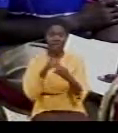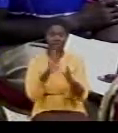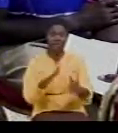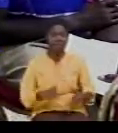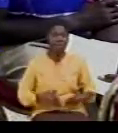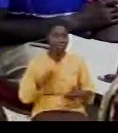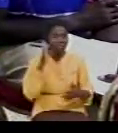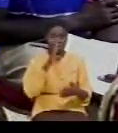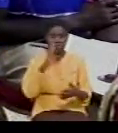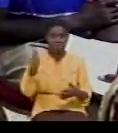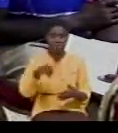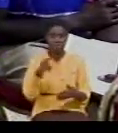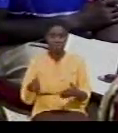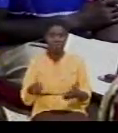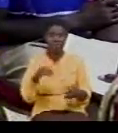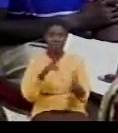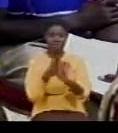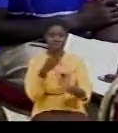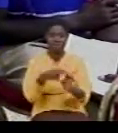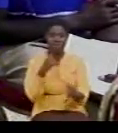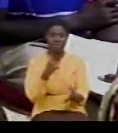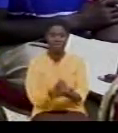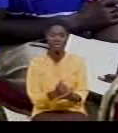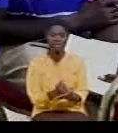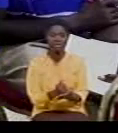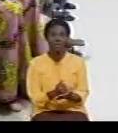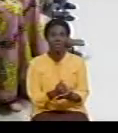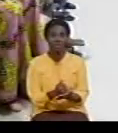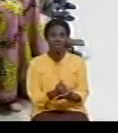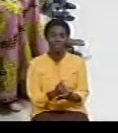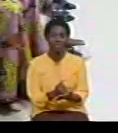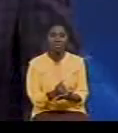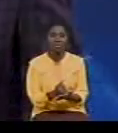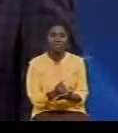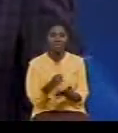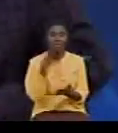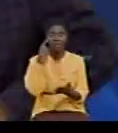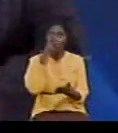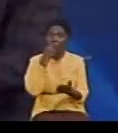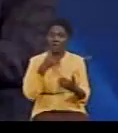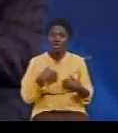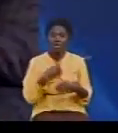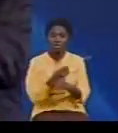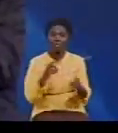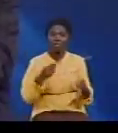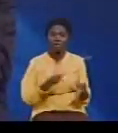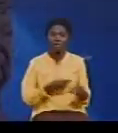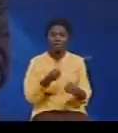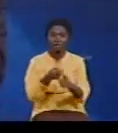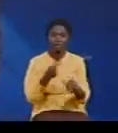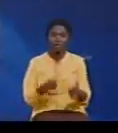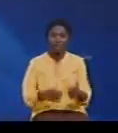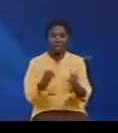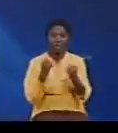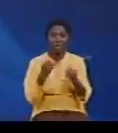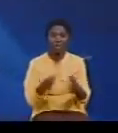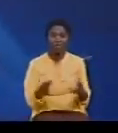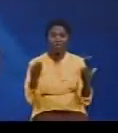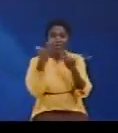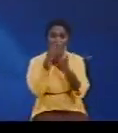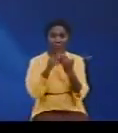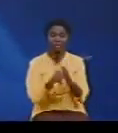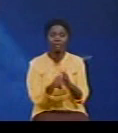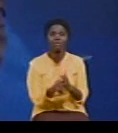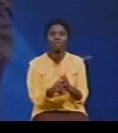in Jesus' name. Who has delivered us from the power of